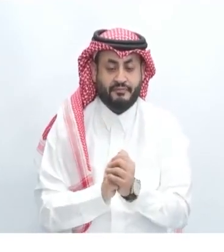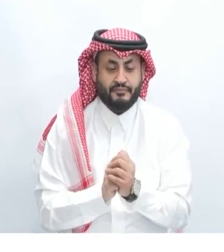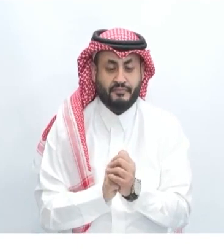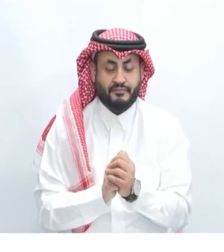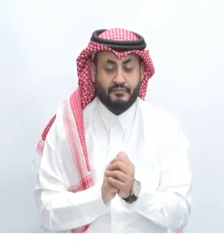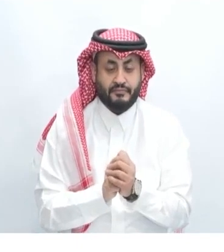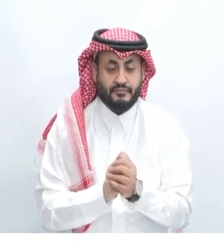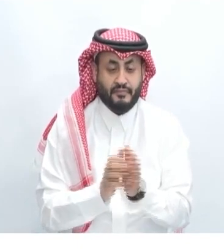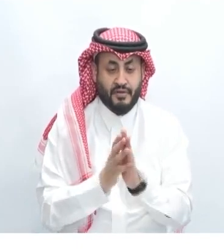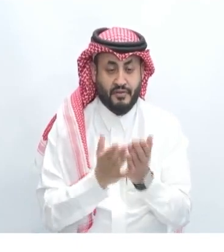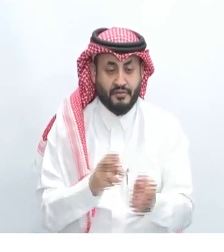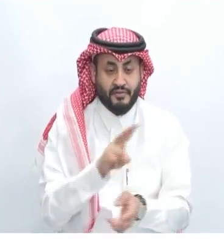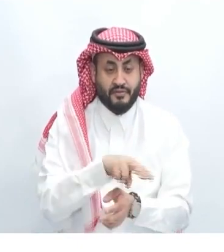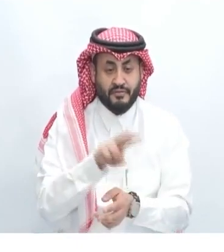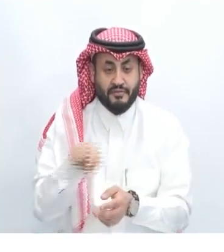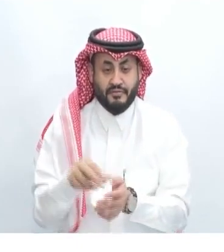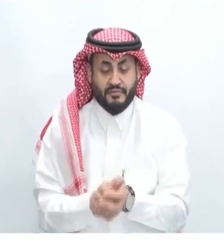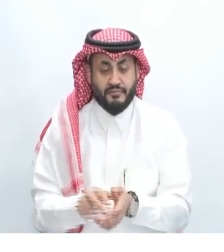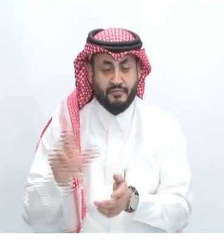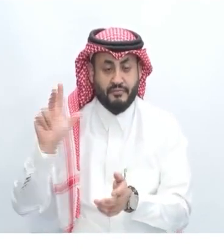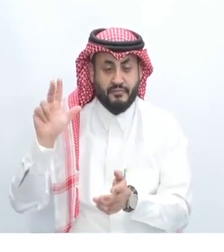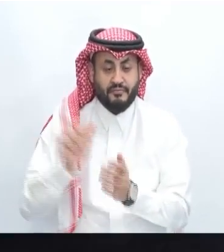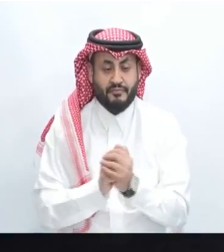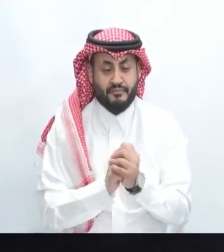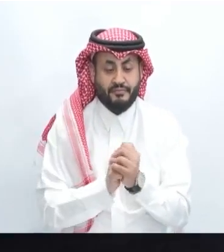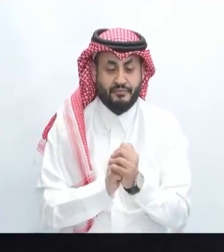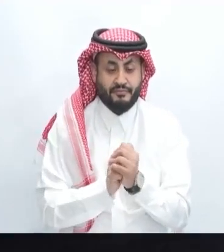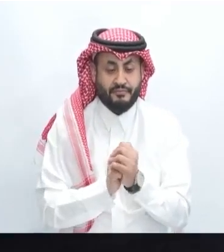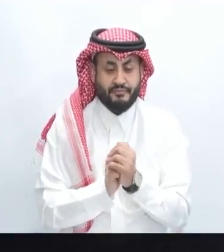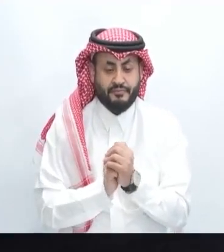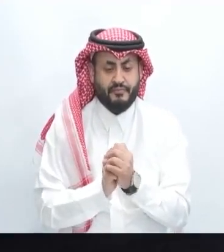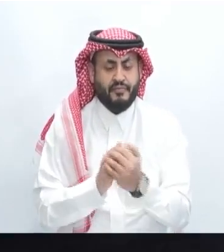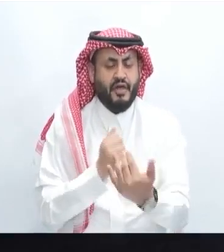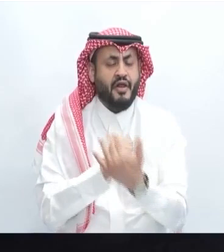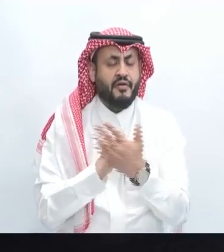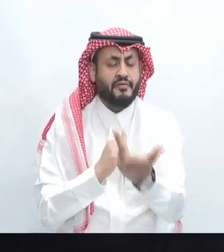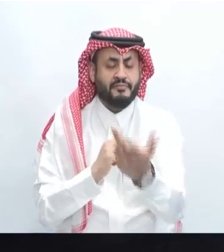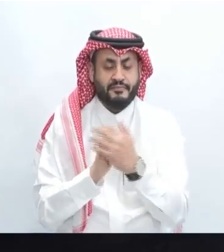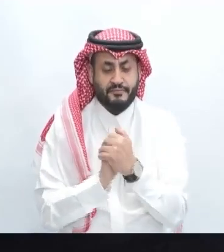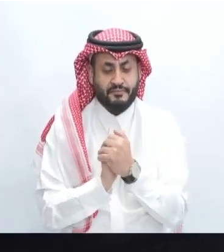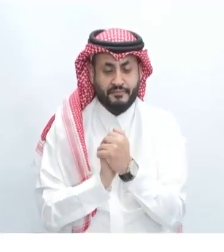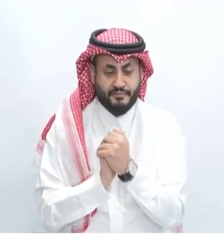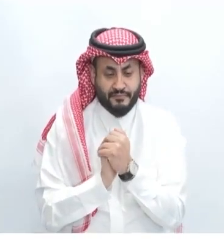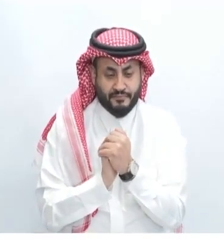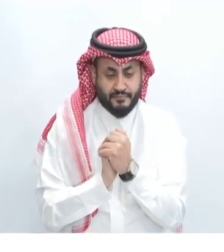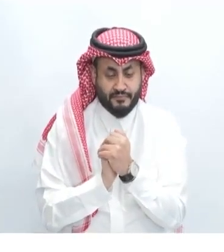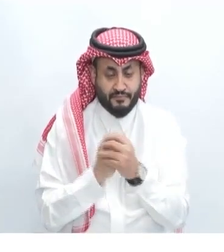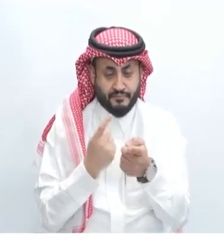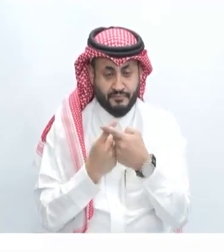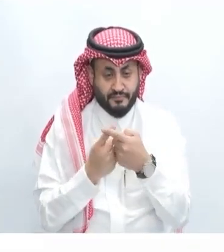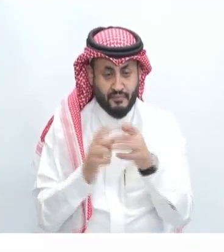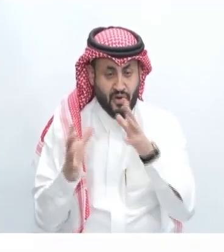on pages 22 and 23. And our goals were in this lesson is to